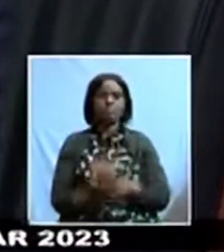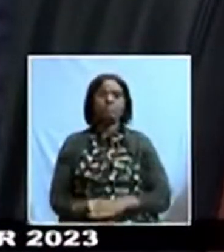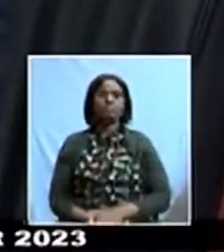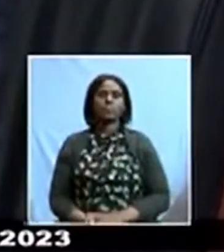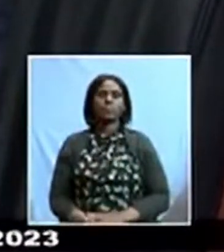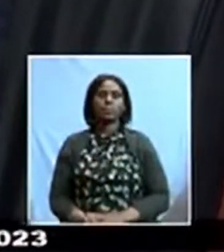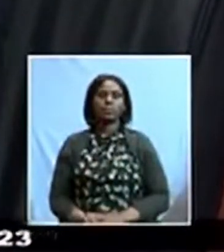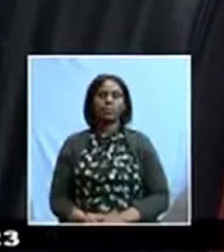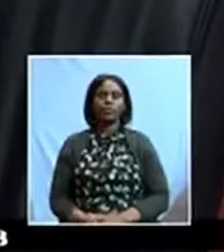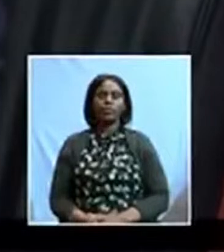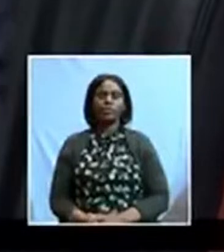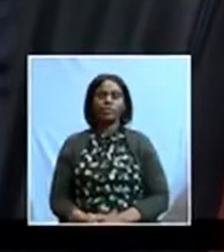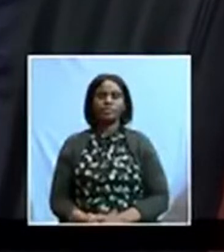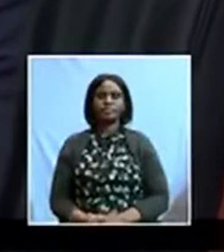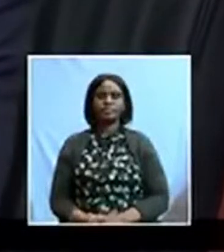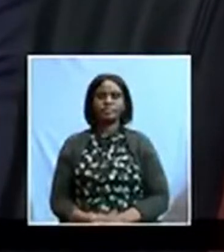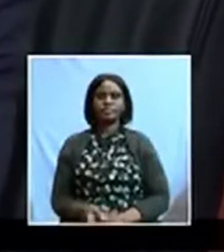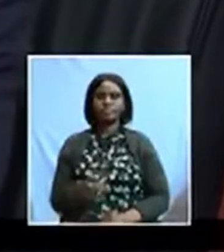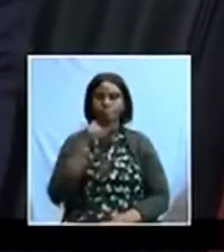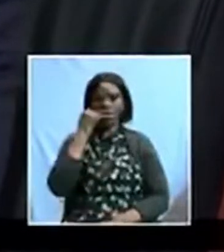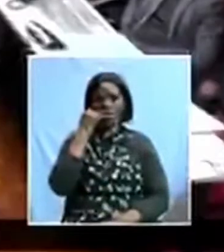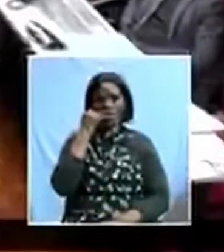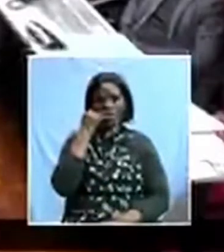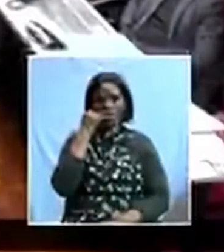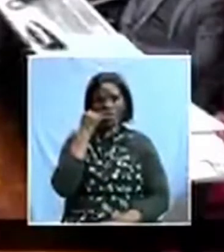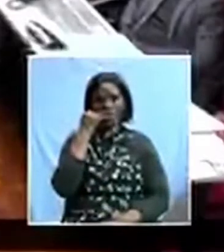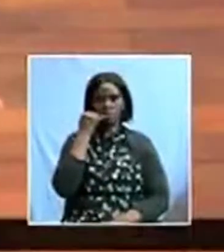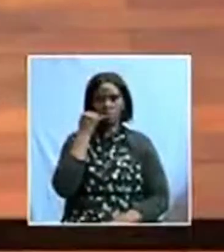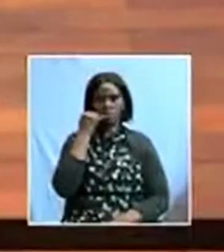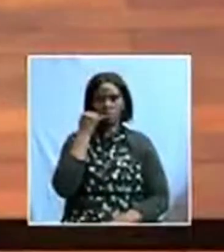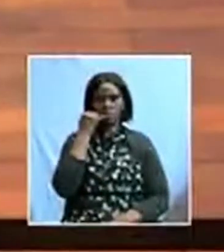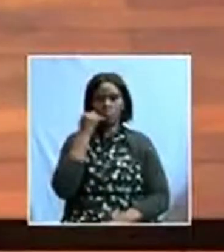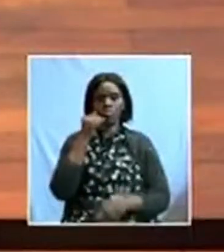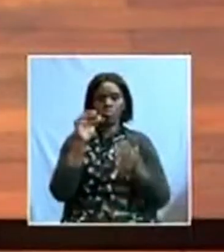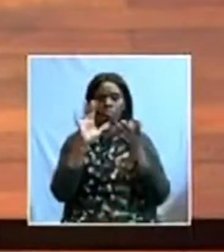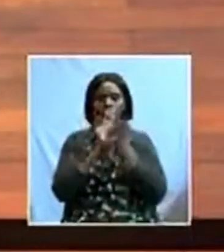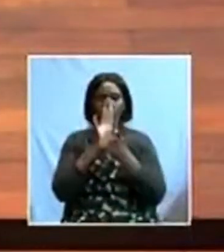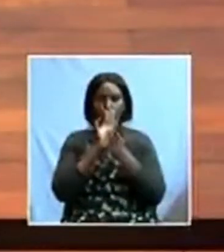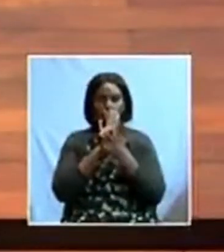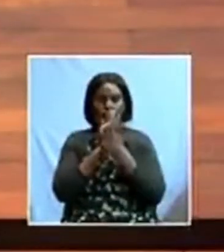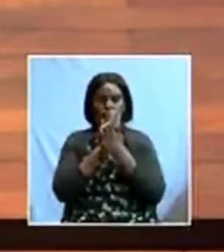my question, Chairperson, is that document,